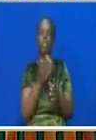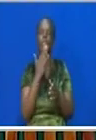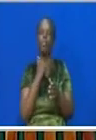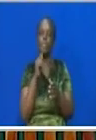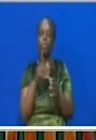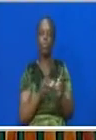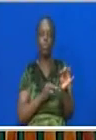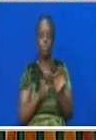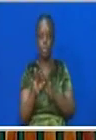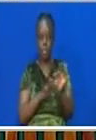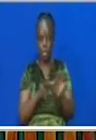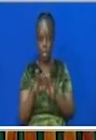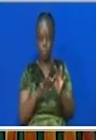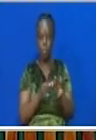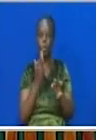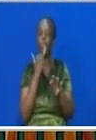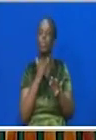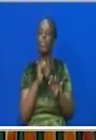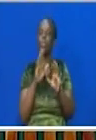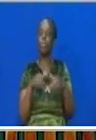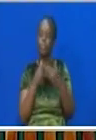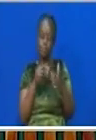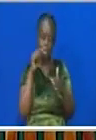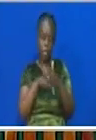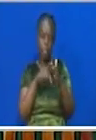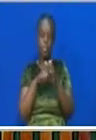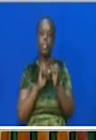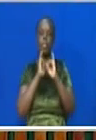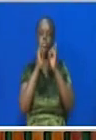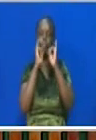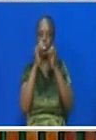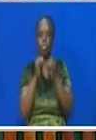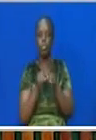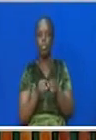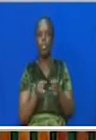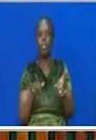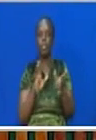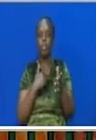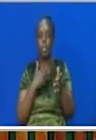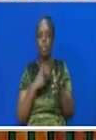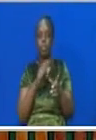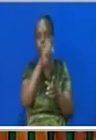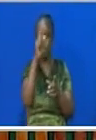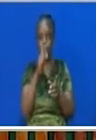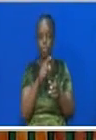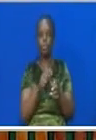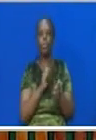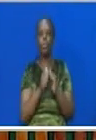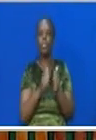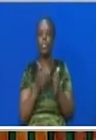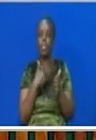describe. We have a question which needs you to give a detailed information. We have a question which have